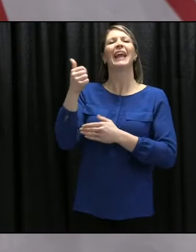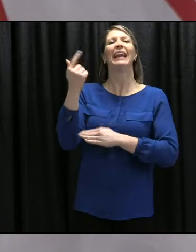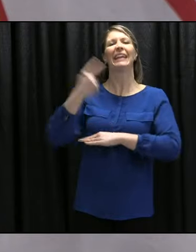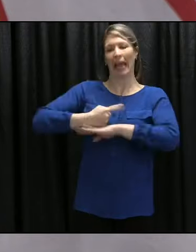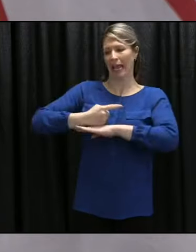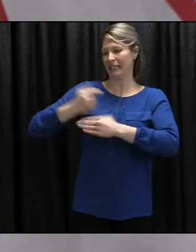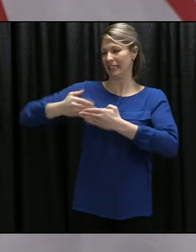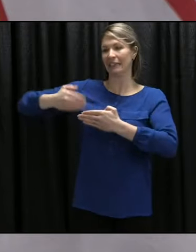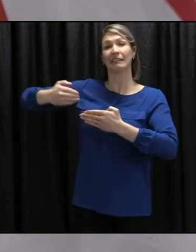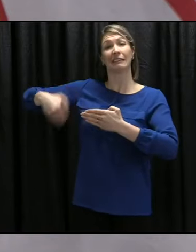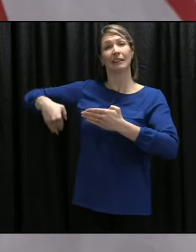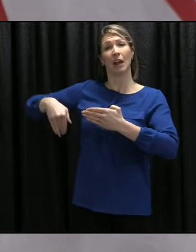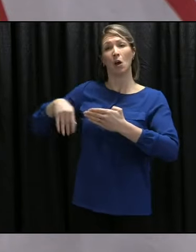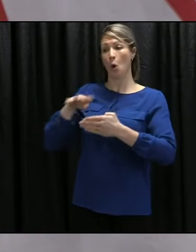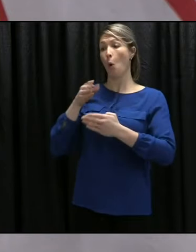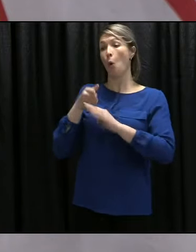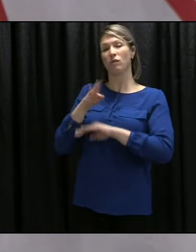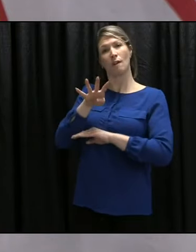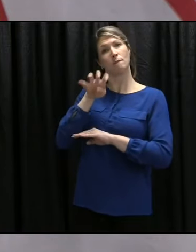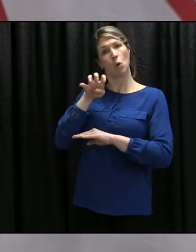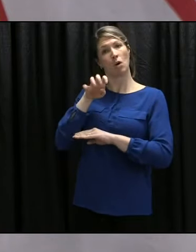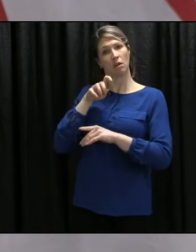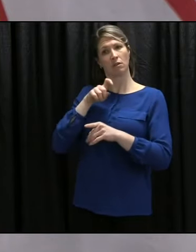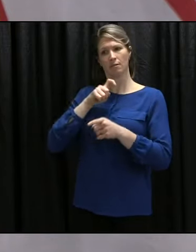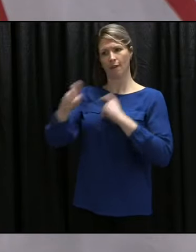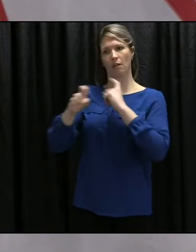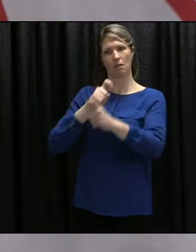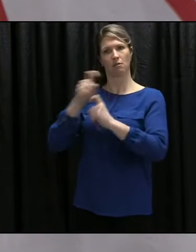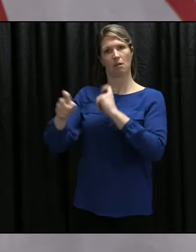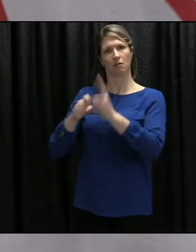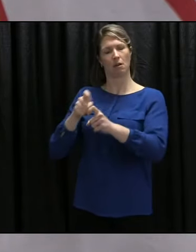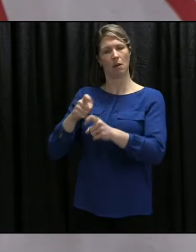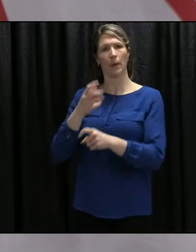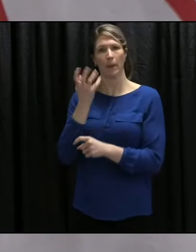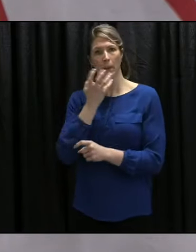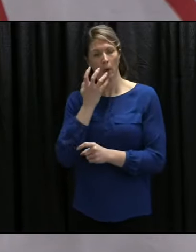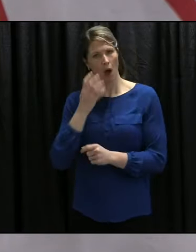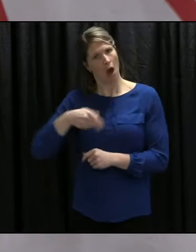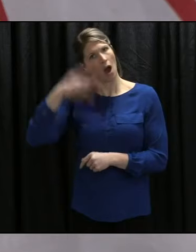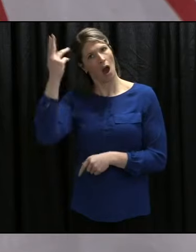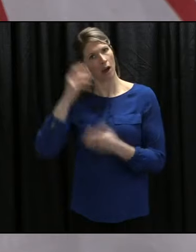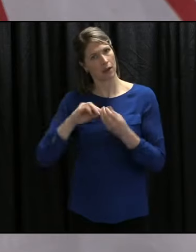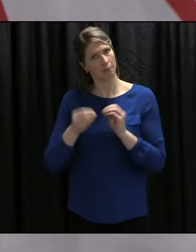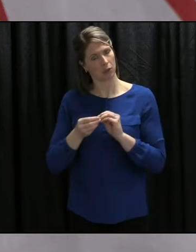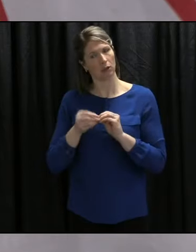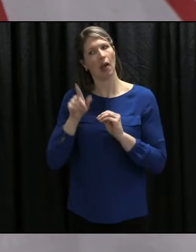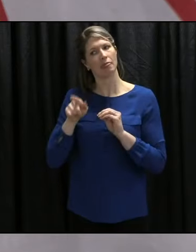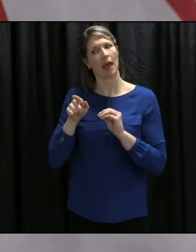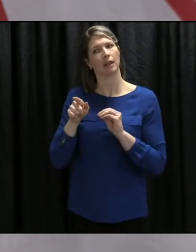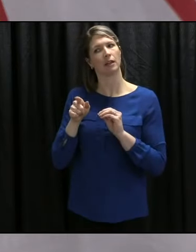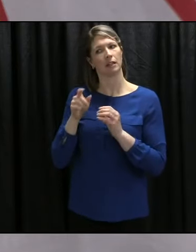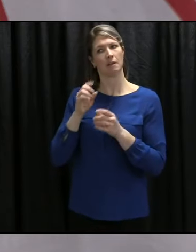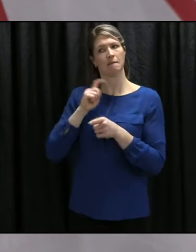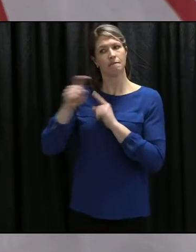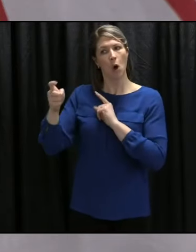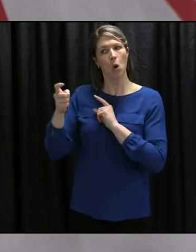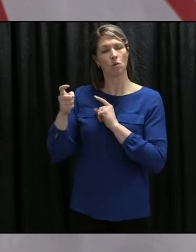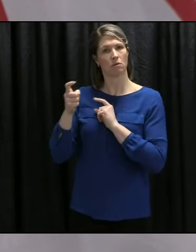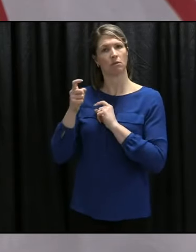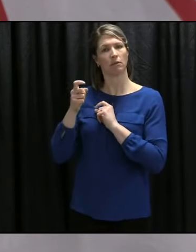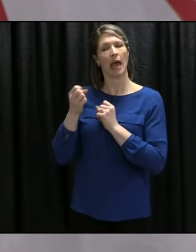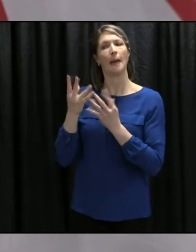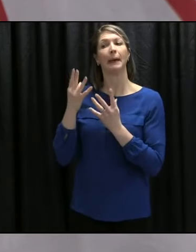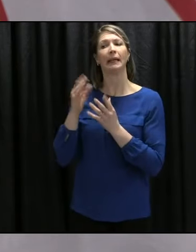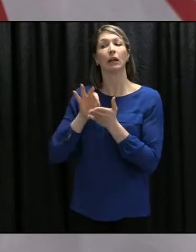important 811 is to, residents of Newfoundland and Labrador, and where they're going looking for information. But that's an important tool that we've had even prior